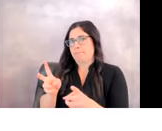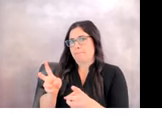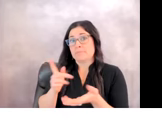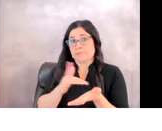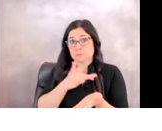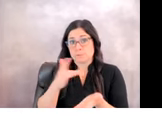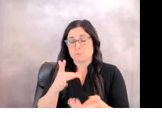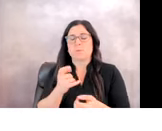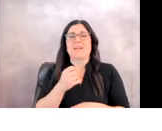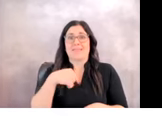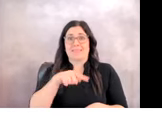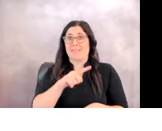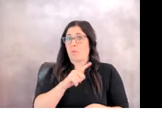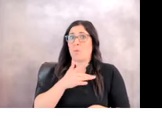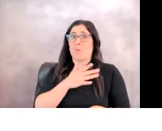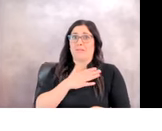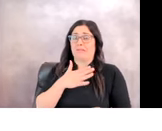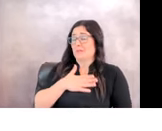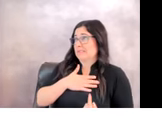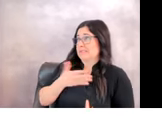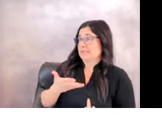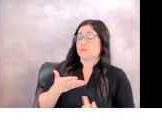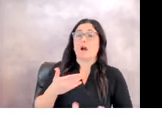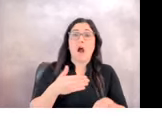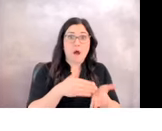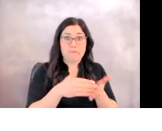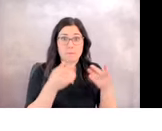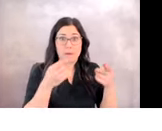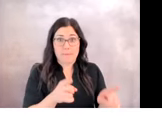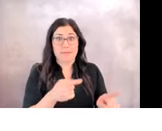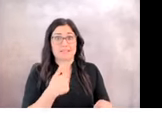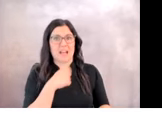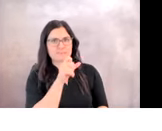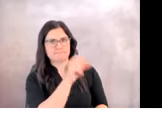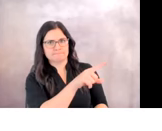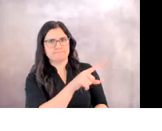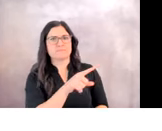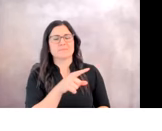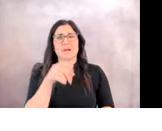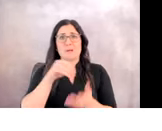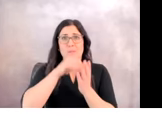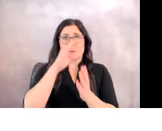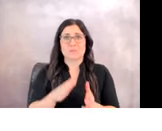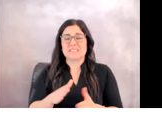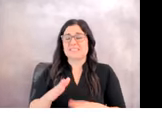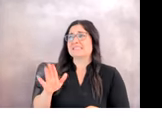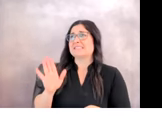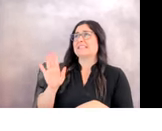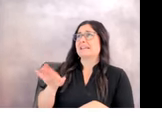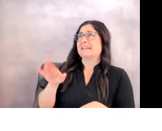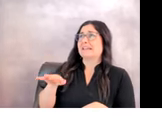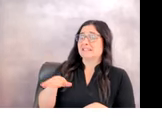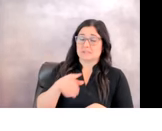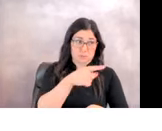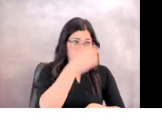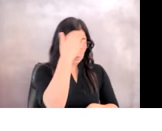and they'll talk about that. So a lot of the conversations that I have with students when they come, it starts out with first, do you know why we're